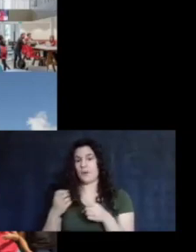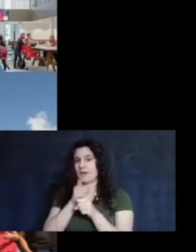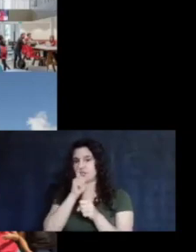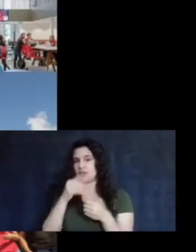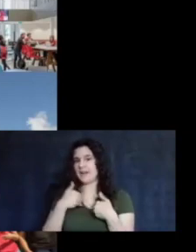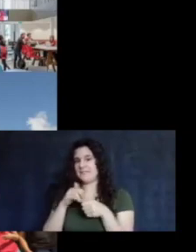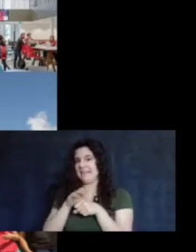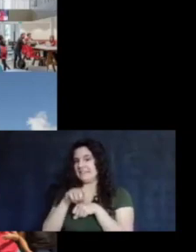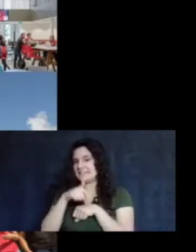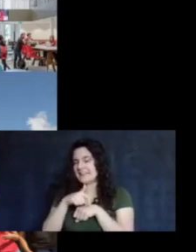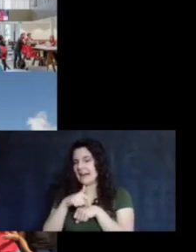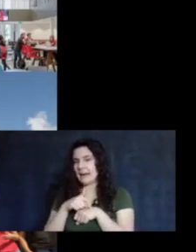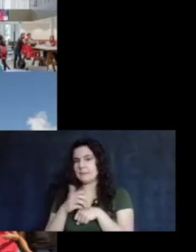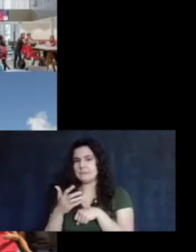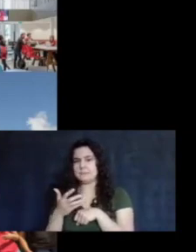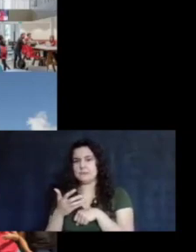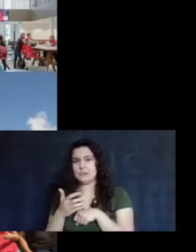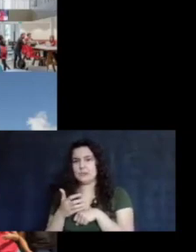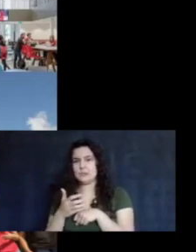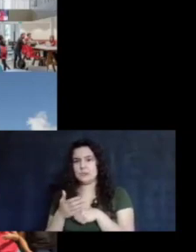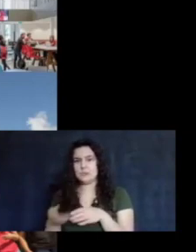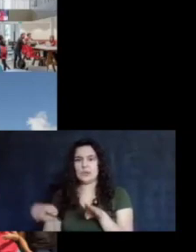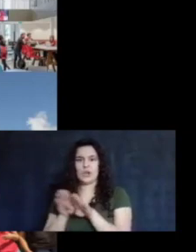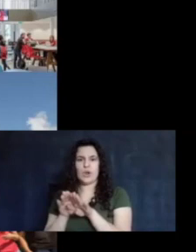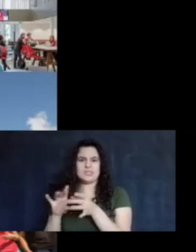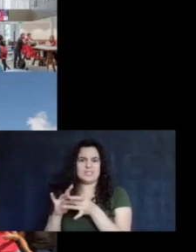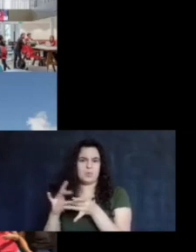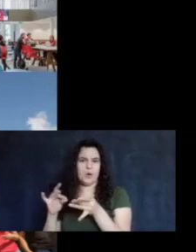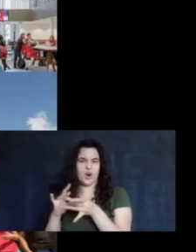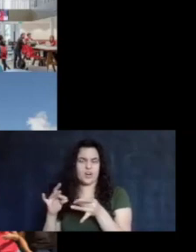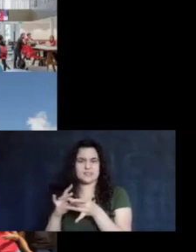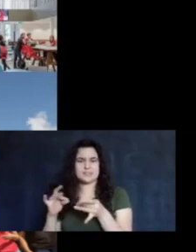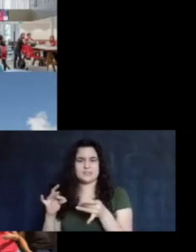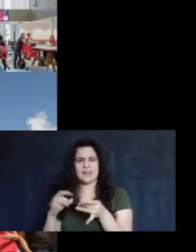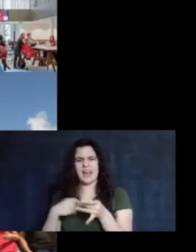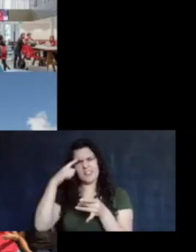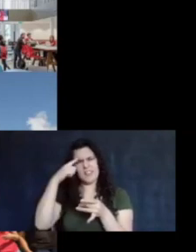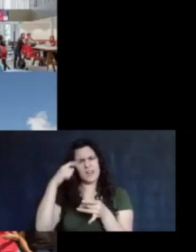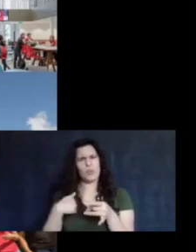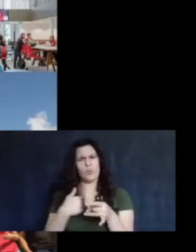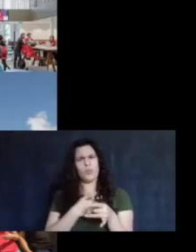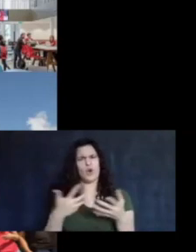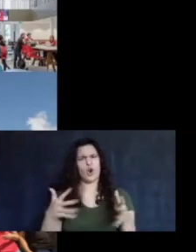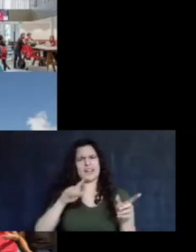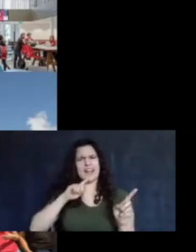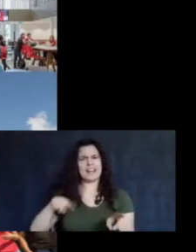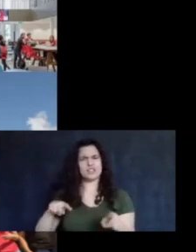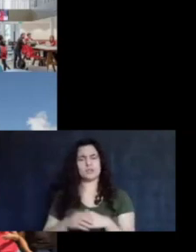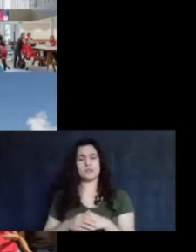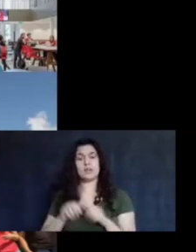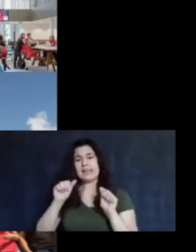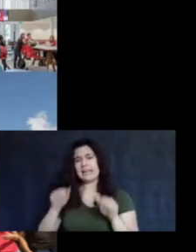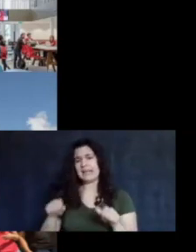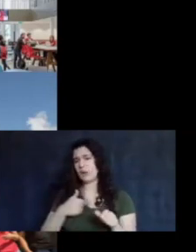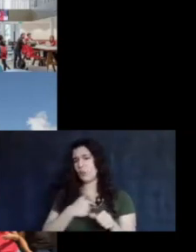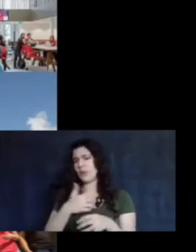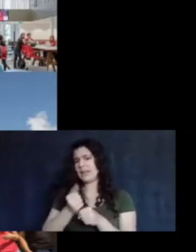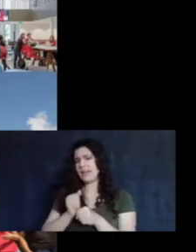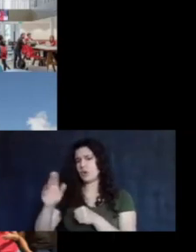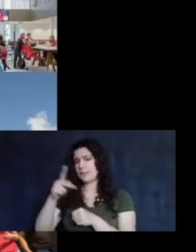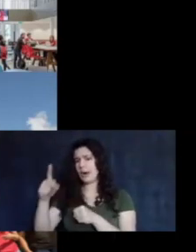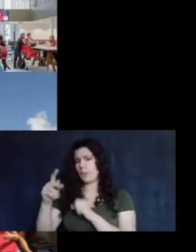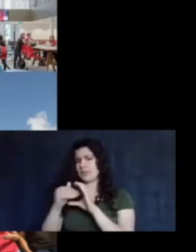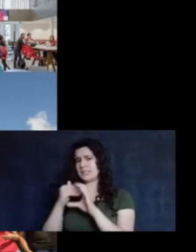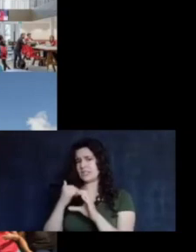to give you closing remarks. And I think we could probably already answer this one. This one was, can we get that PowerPoint sent to us?